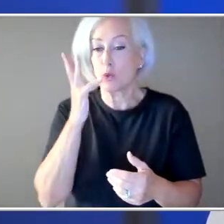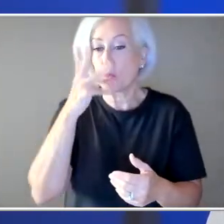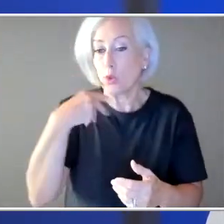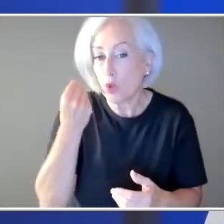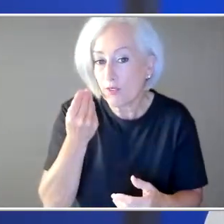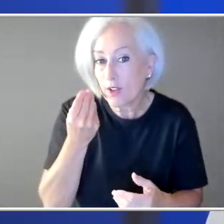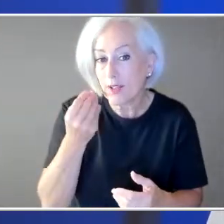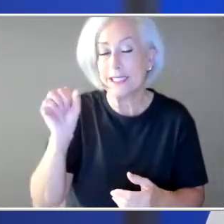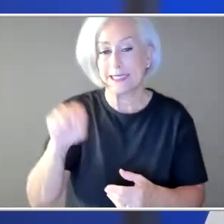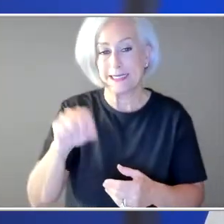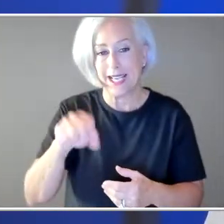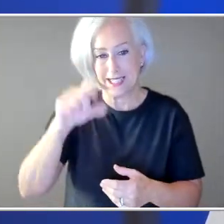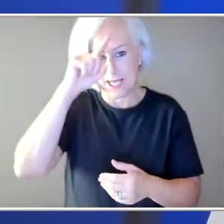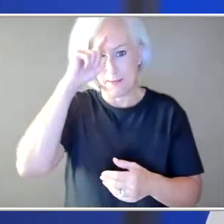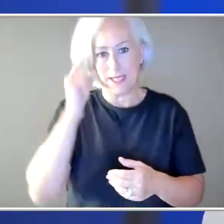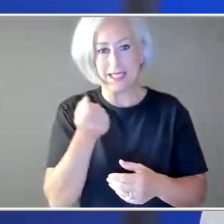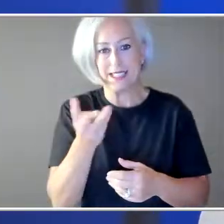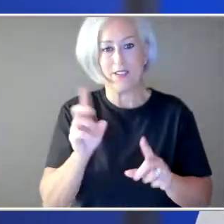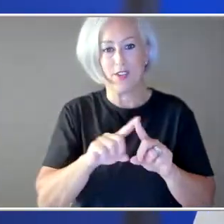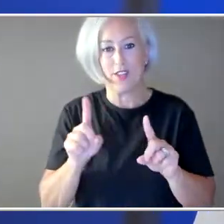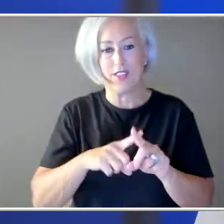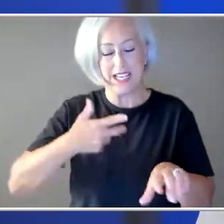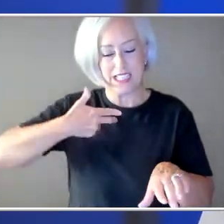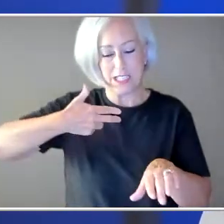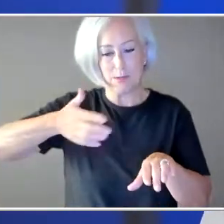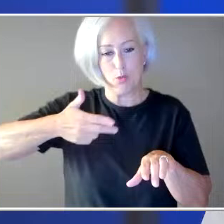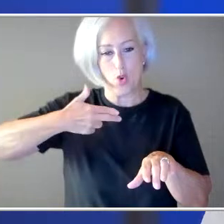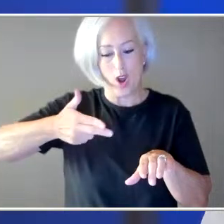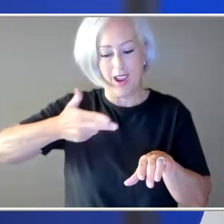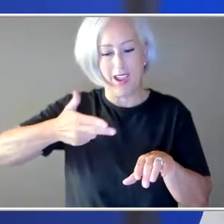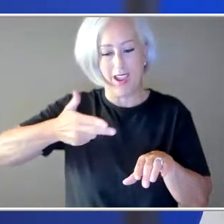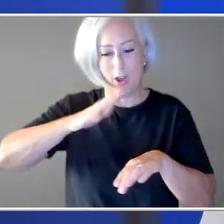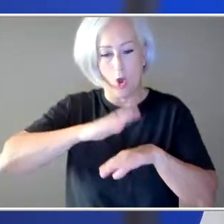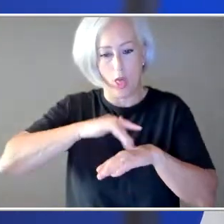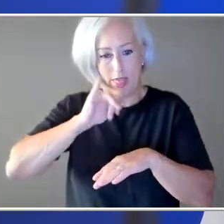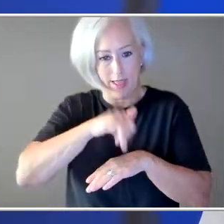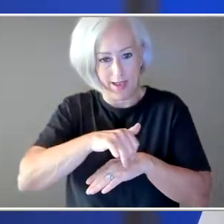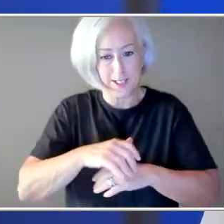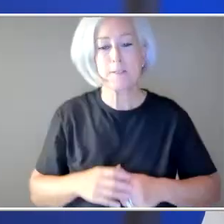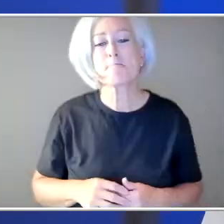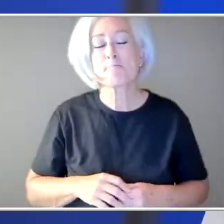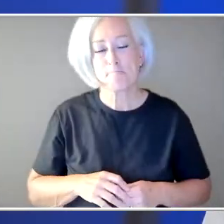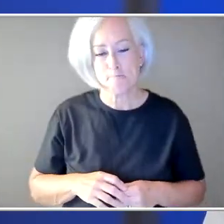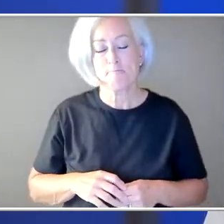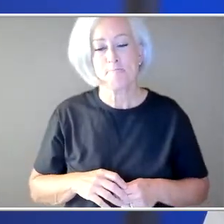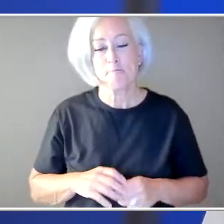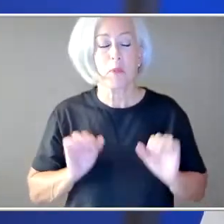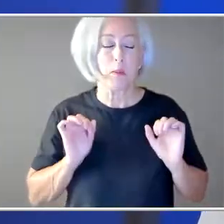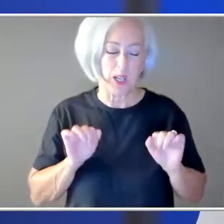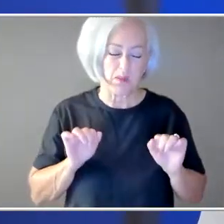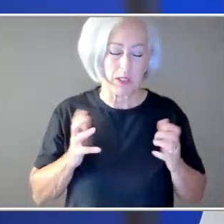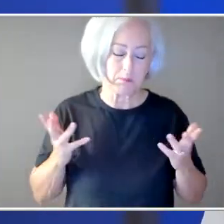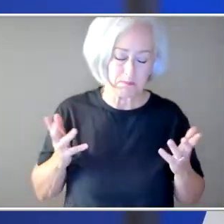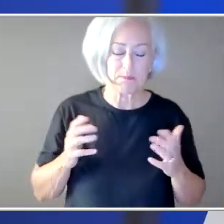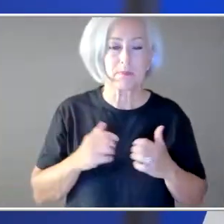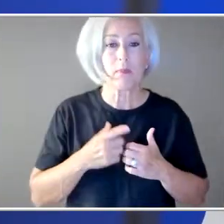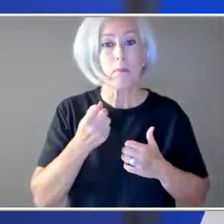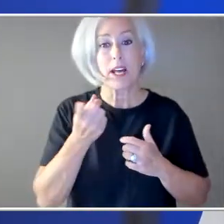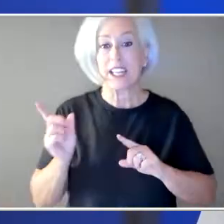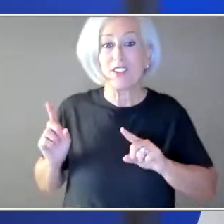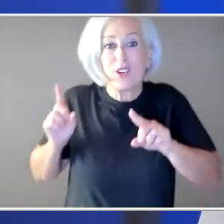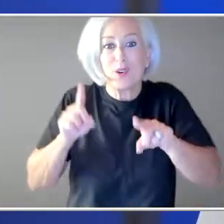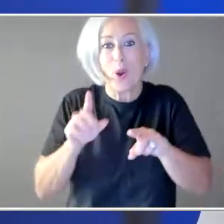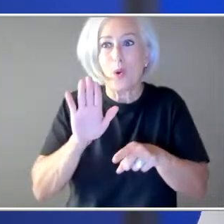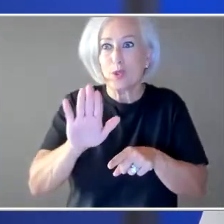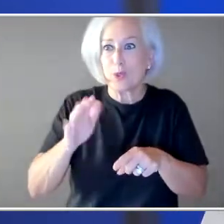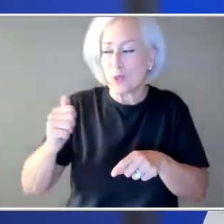there's several things that are sprayed on it, potentially. And whereas you could go to your backyard or